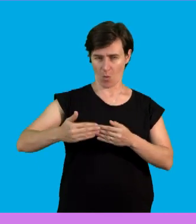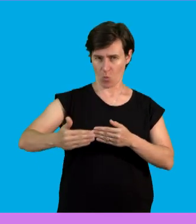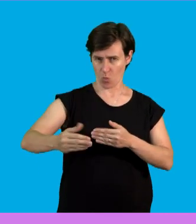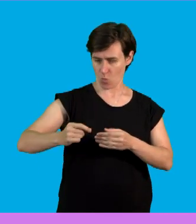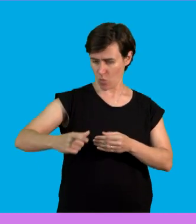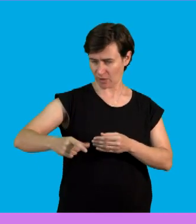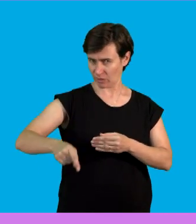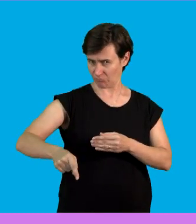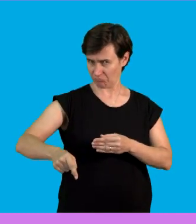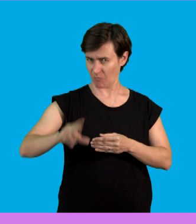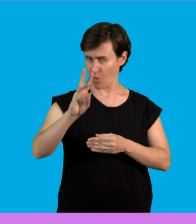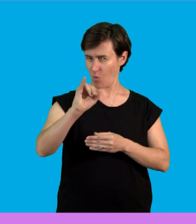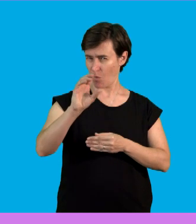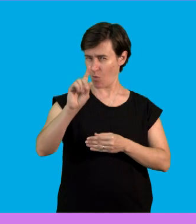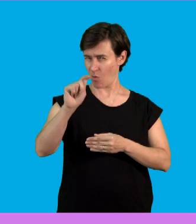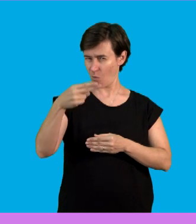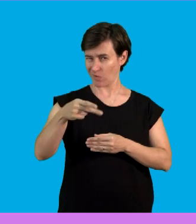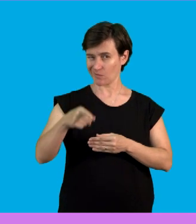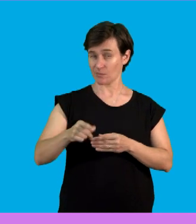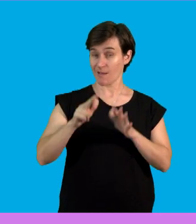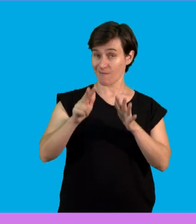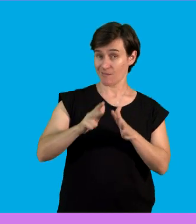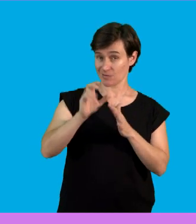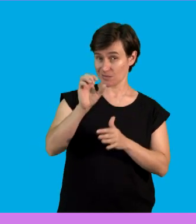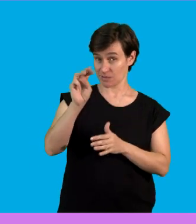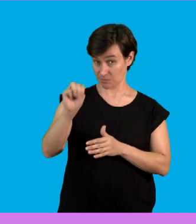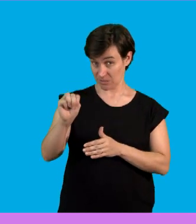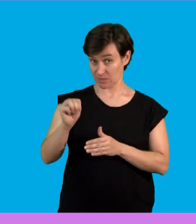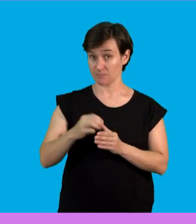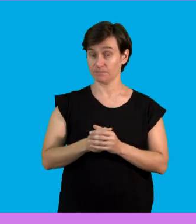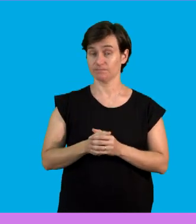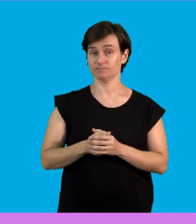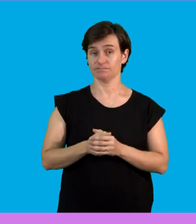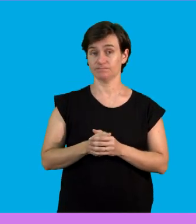widths, we have got 18 centimeters